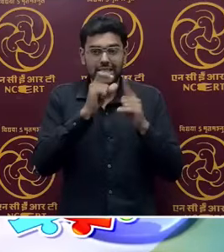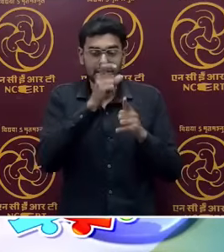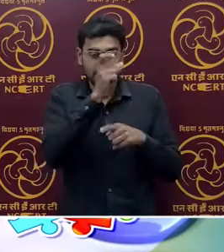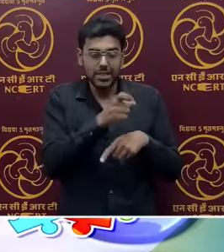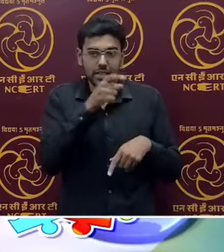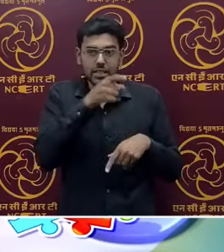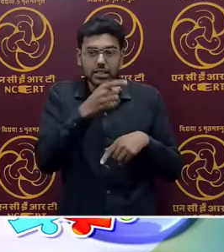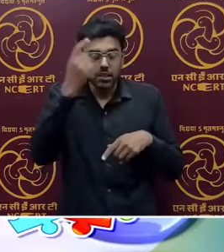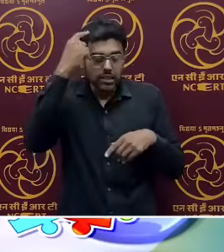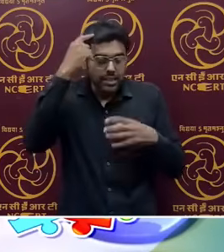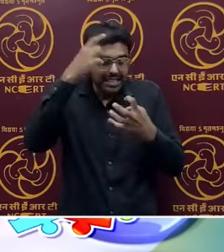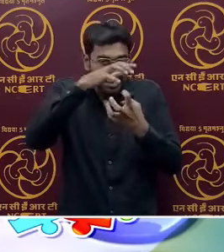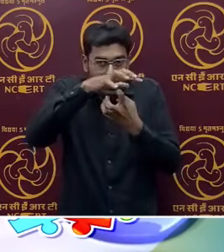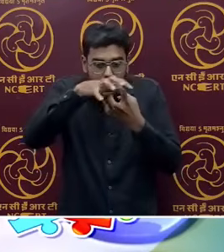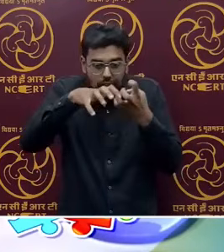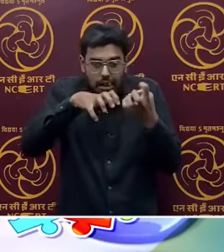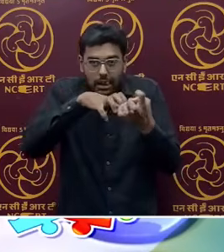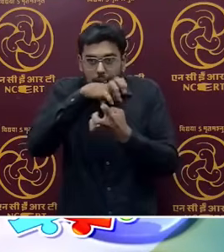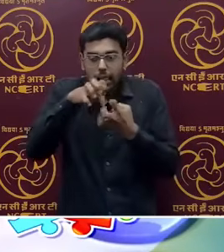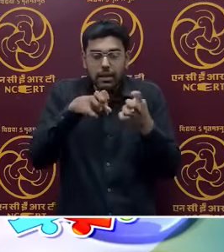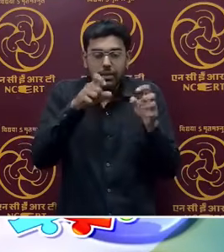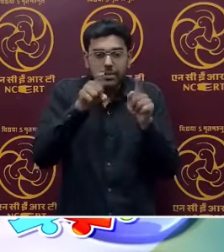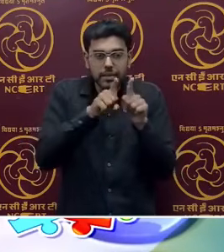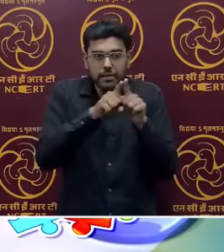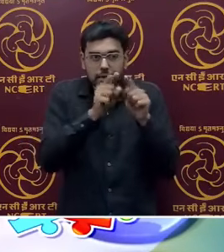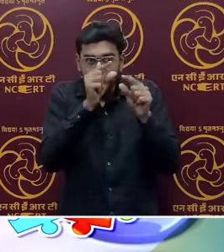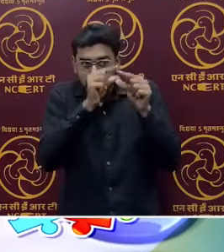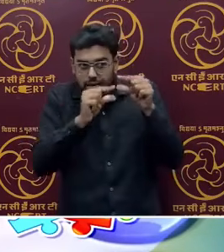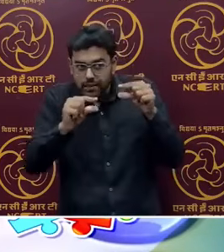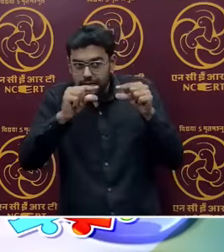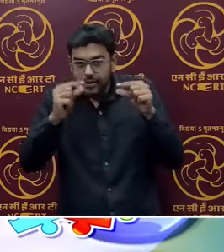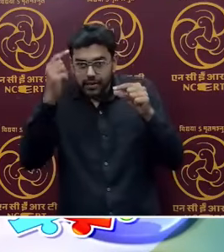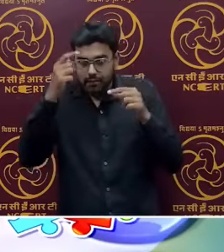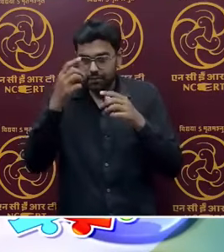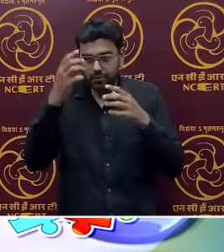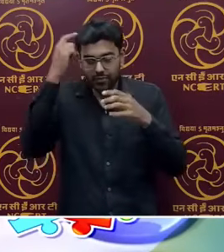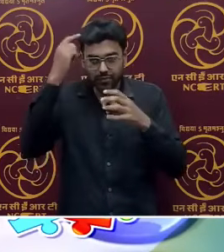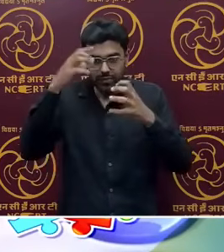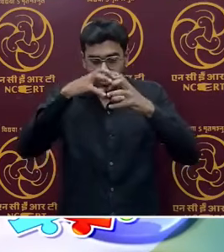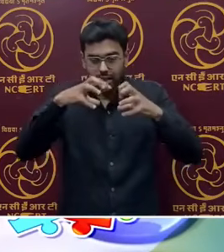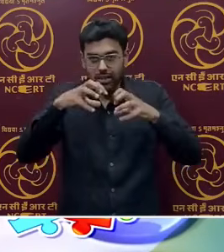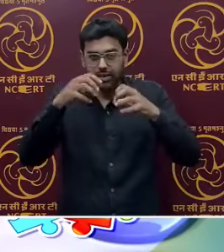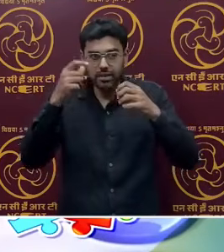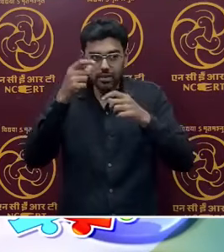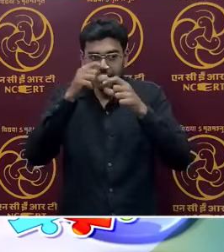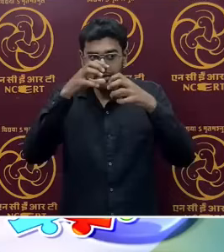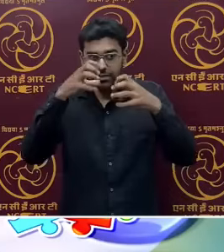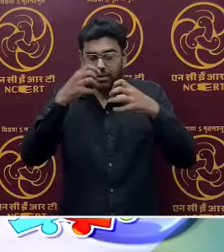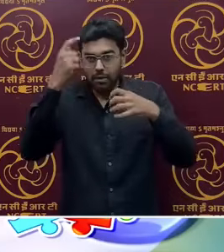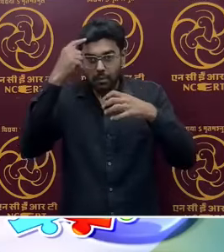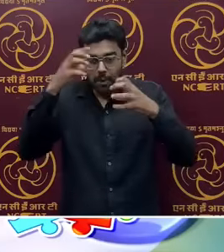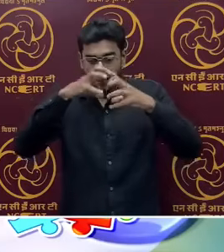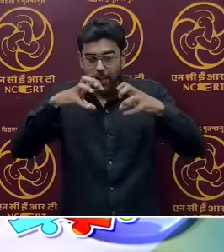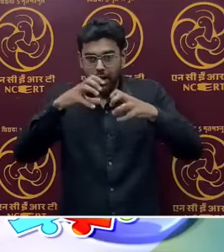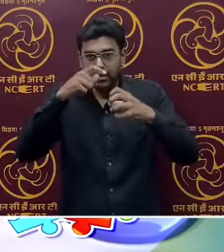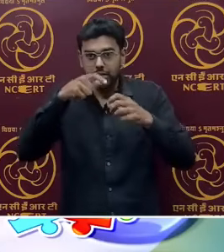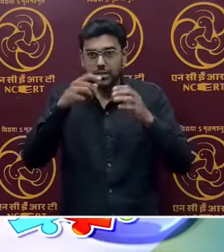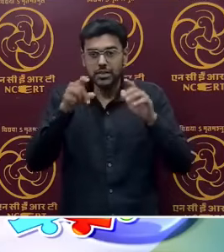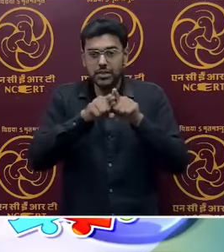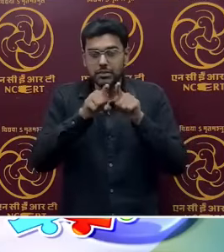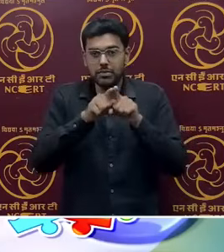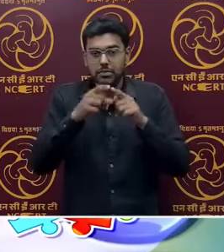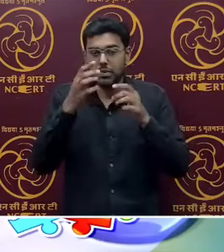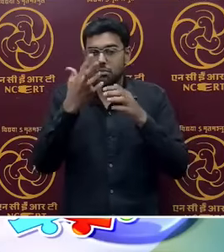it is scattered, as if it's a cluttered brain. No, not this. This is the one Mary has used